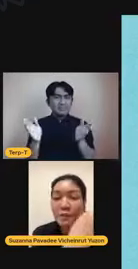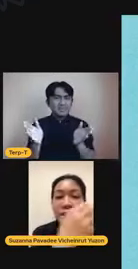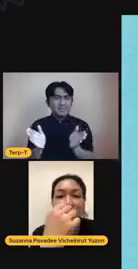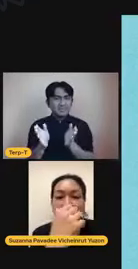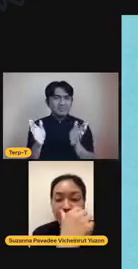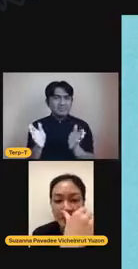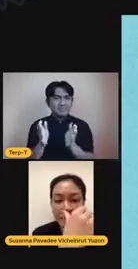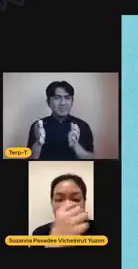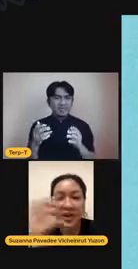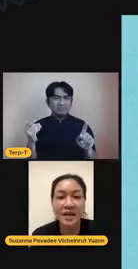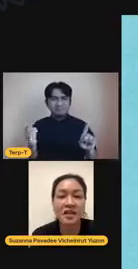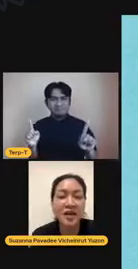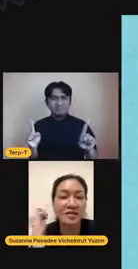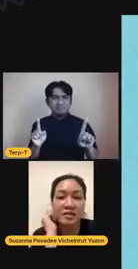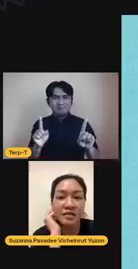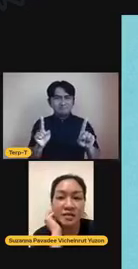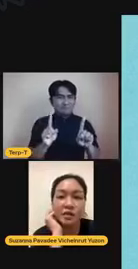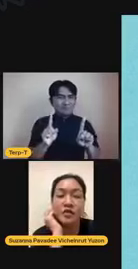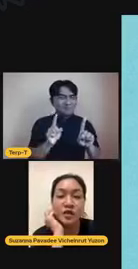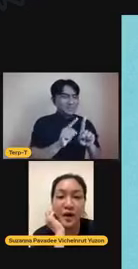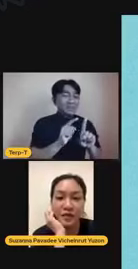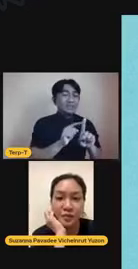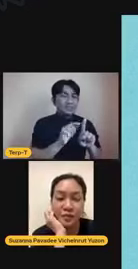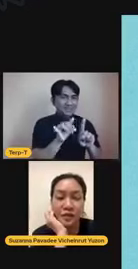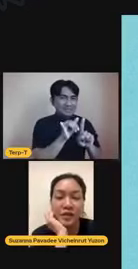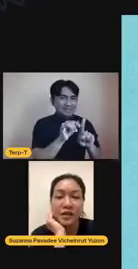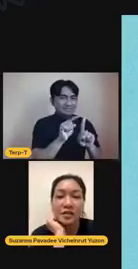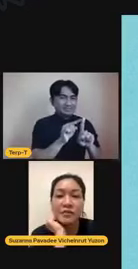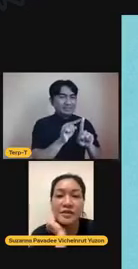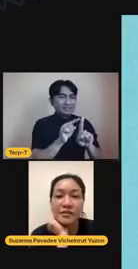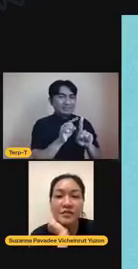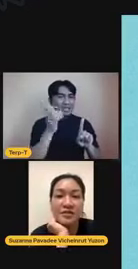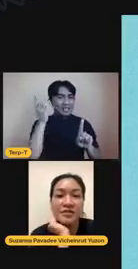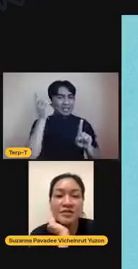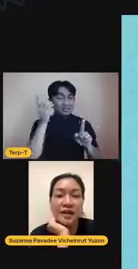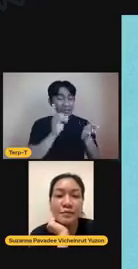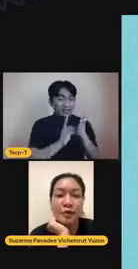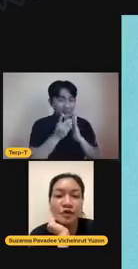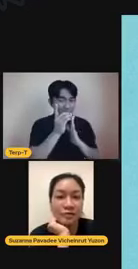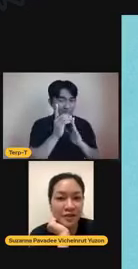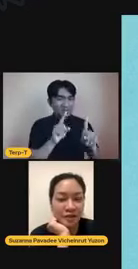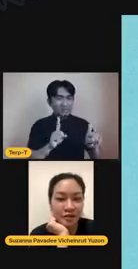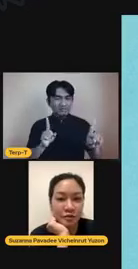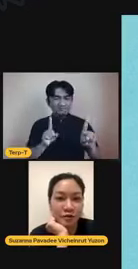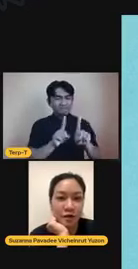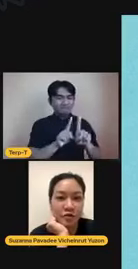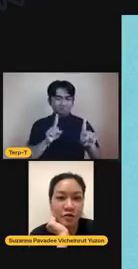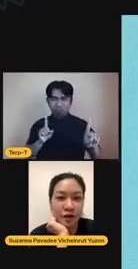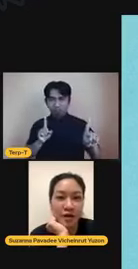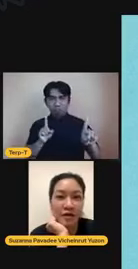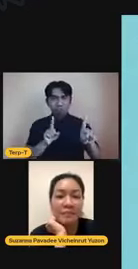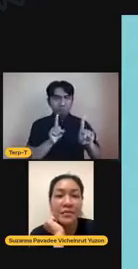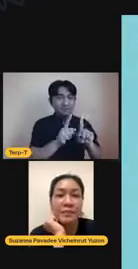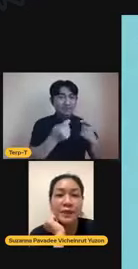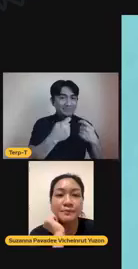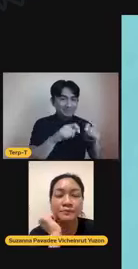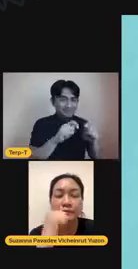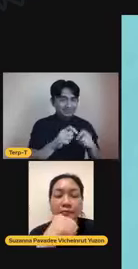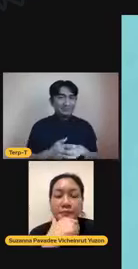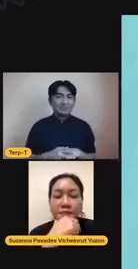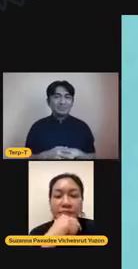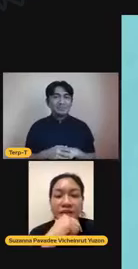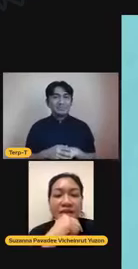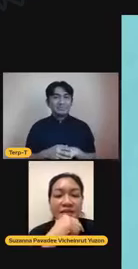close to the milestone age as close as possible. The reason for this is that most of our children will always walk,